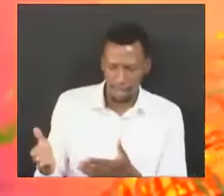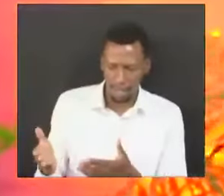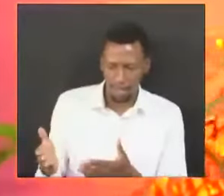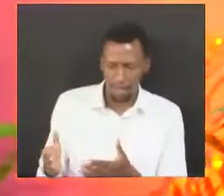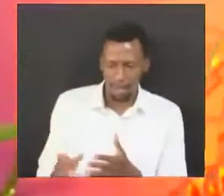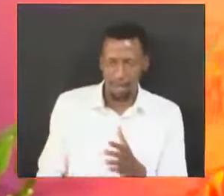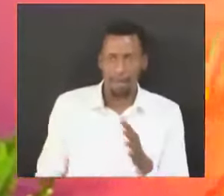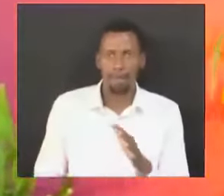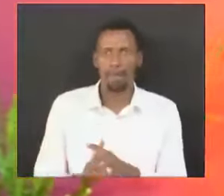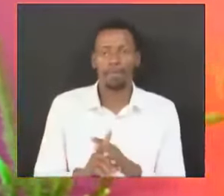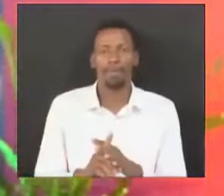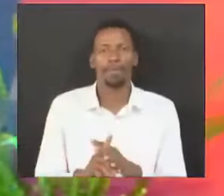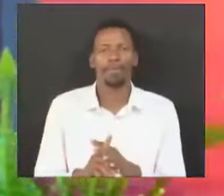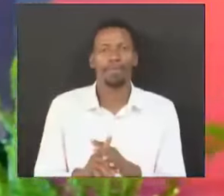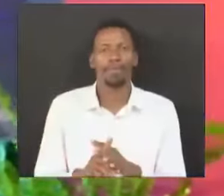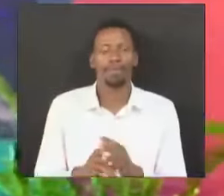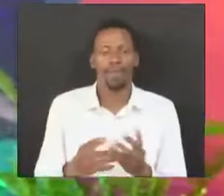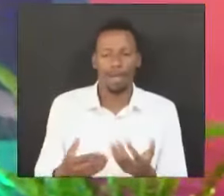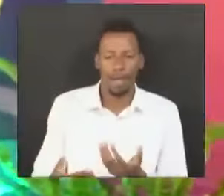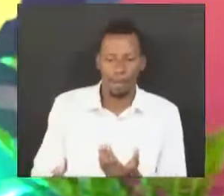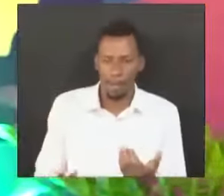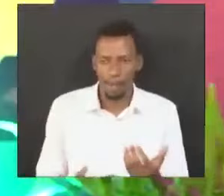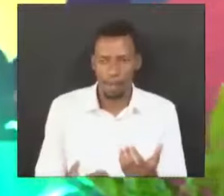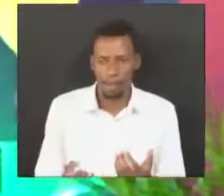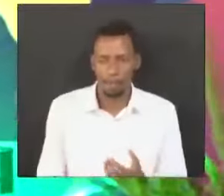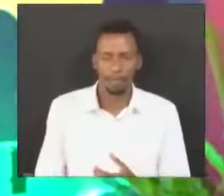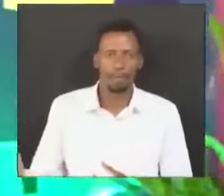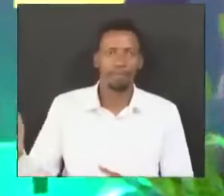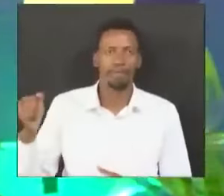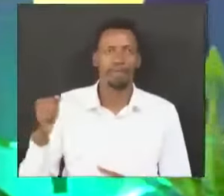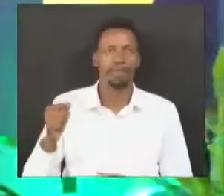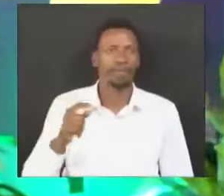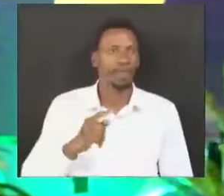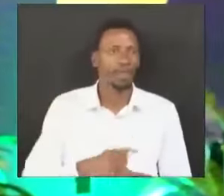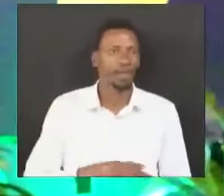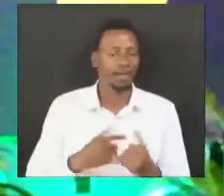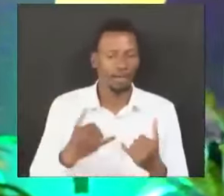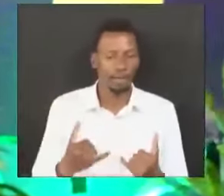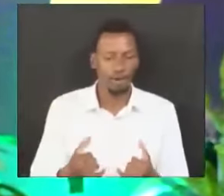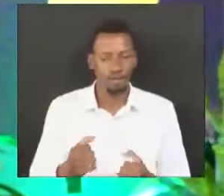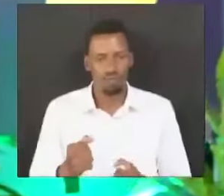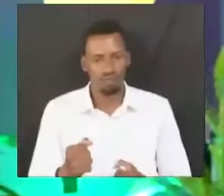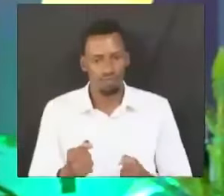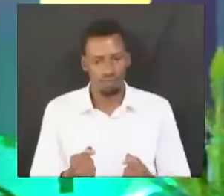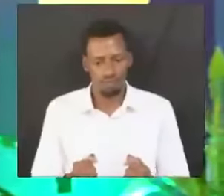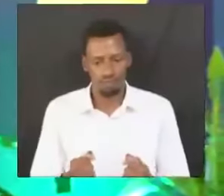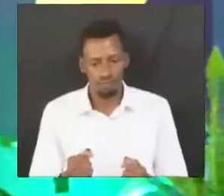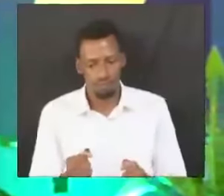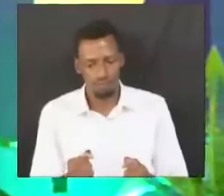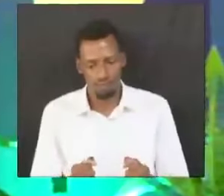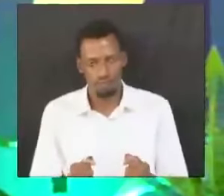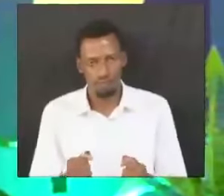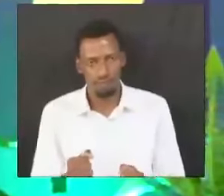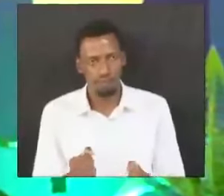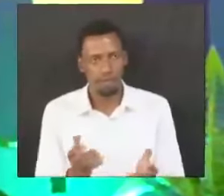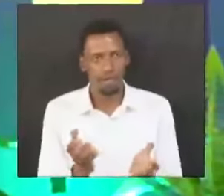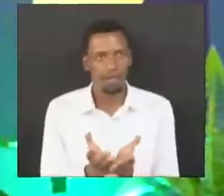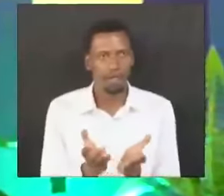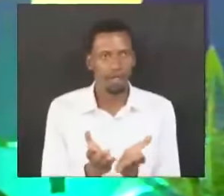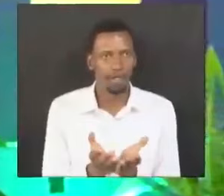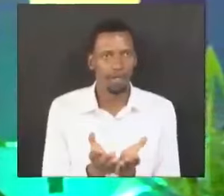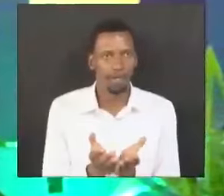the child arose and this time walked into the kitchen, picked up a knife